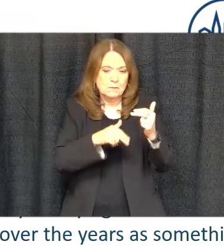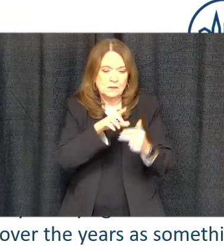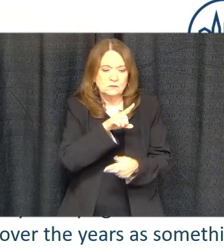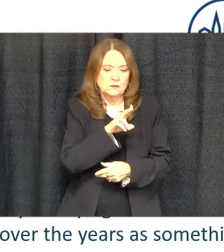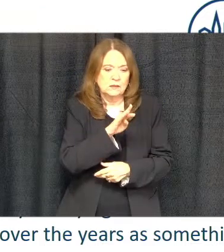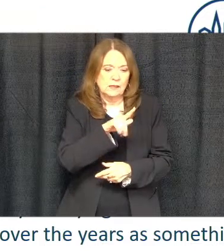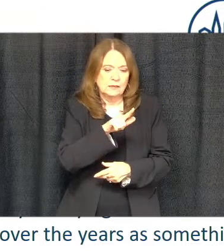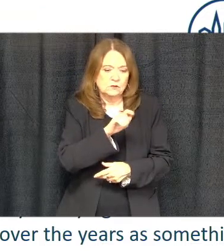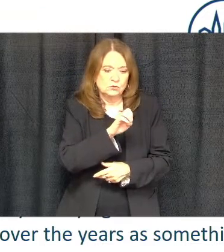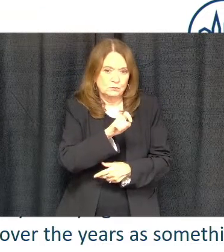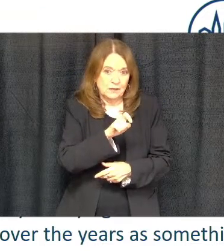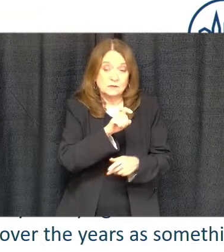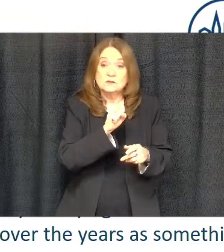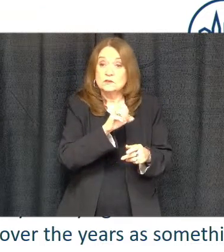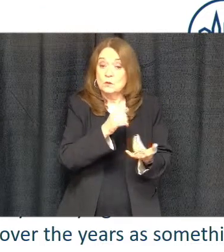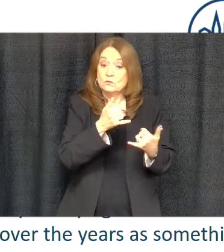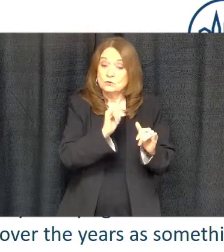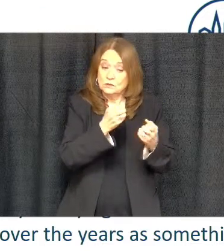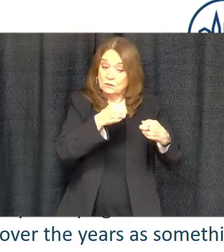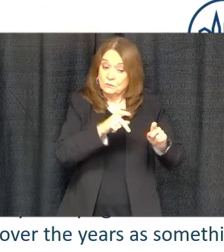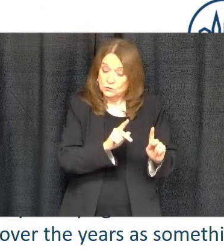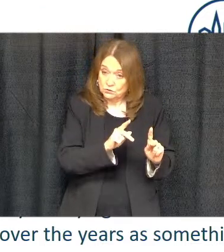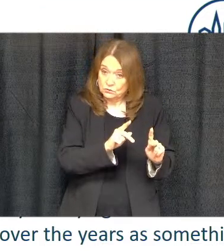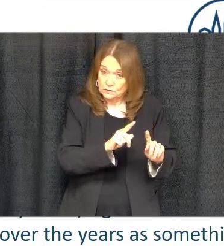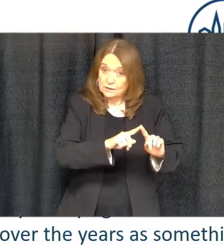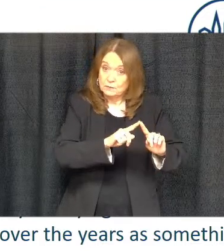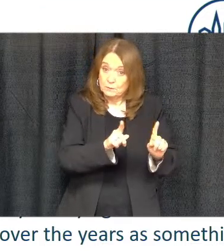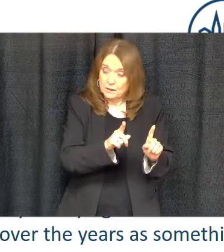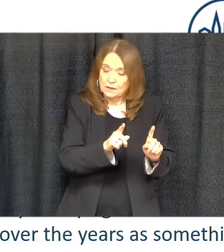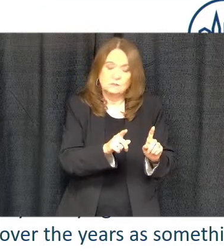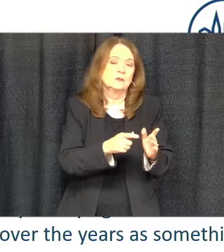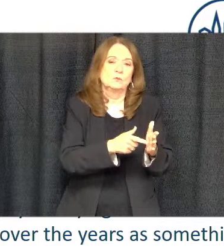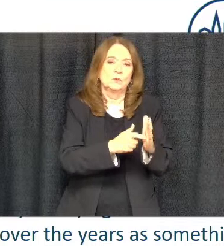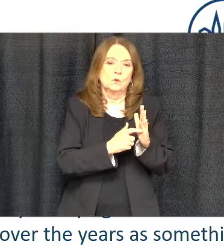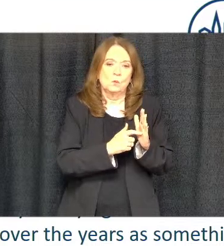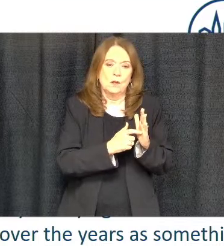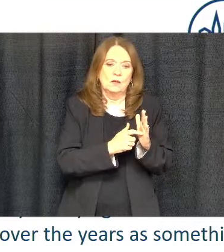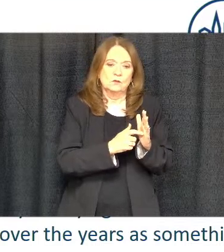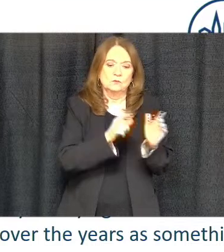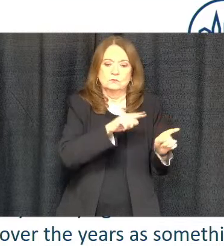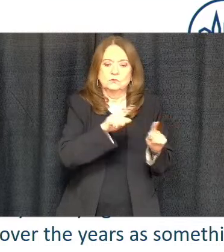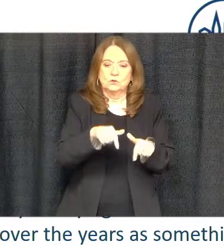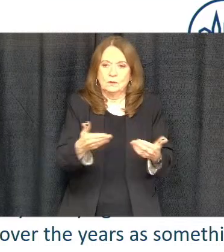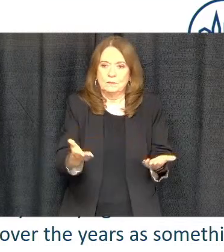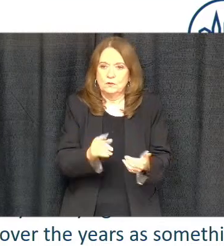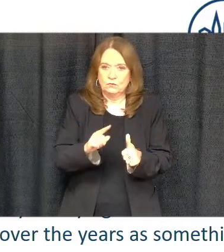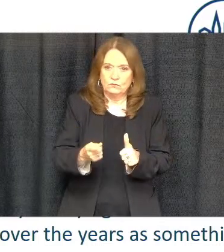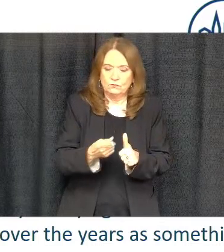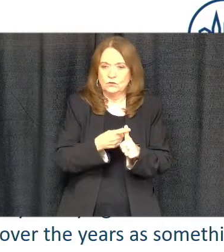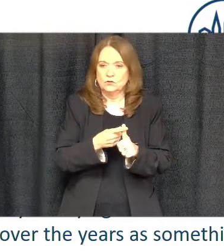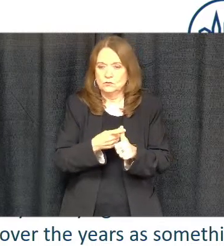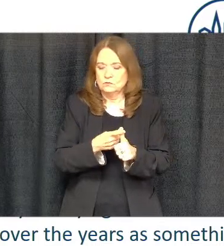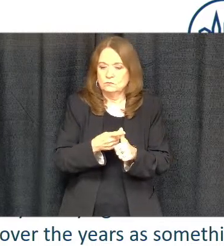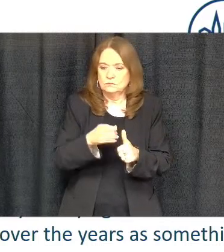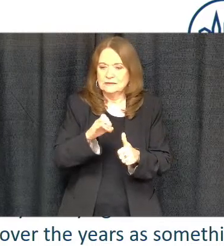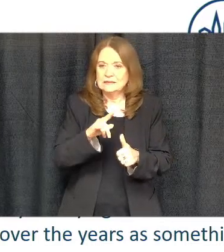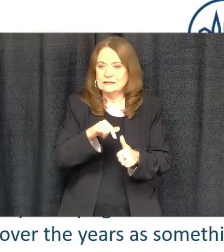duplex. So there's still an opportunity there, but it requires it to come here in the legislative body to approve